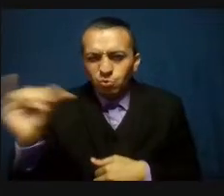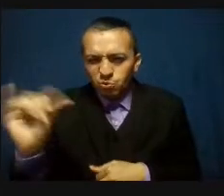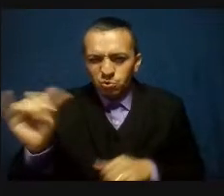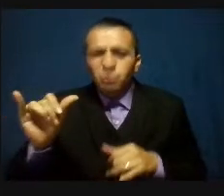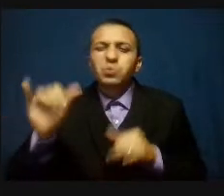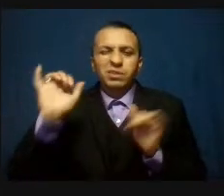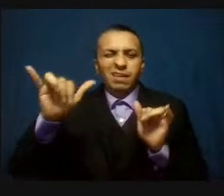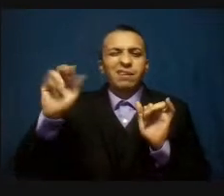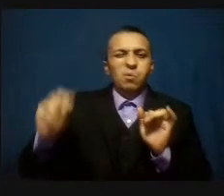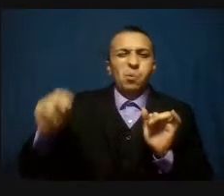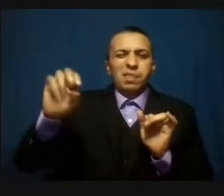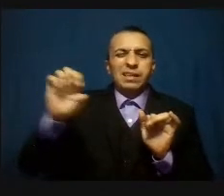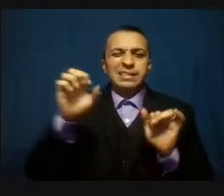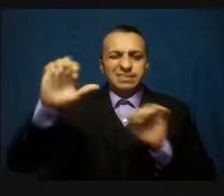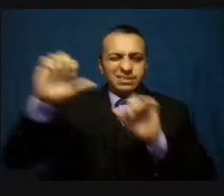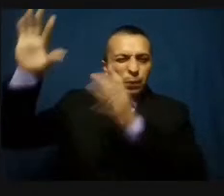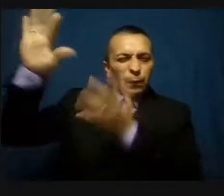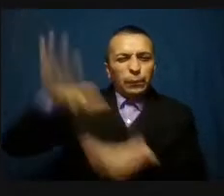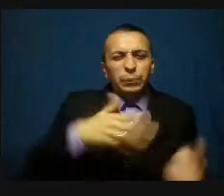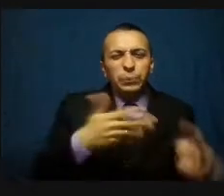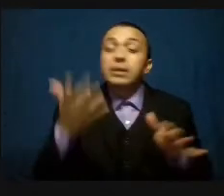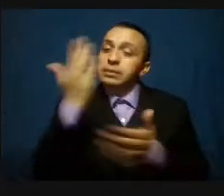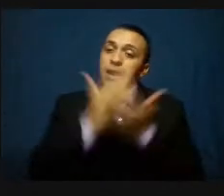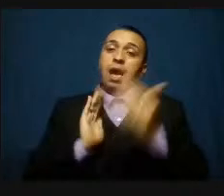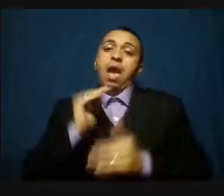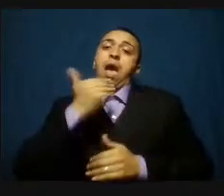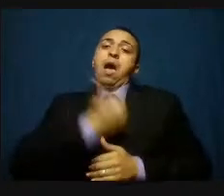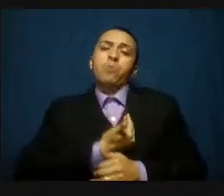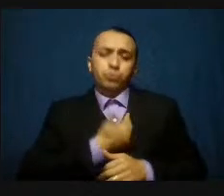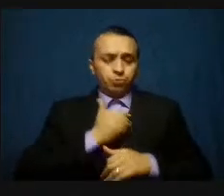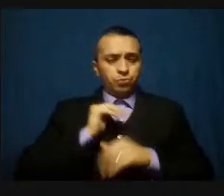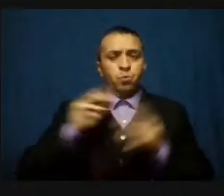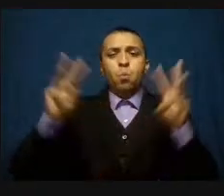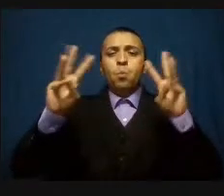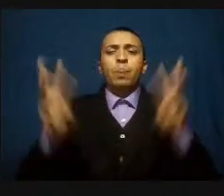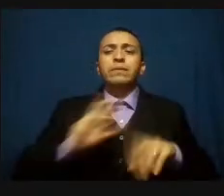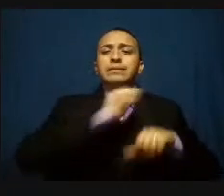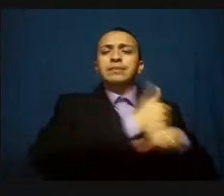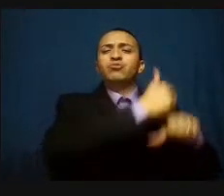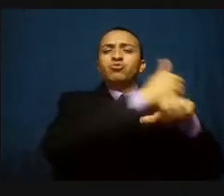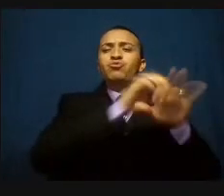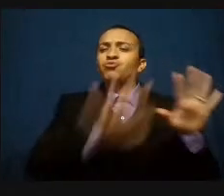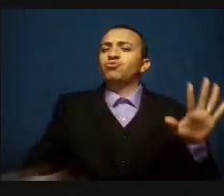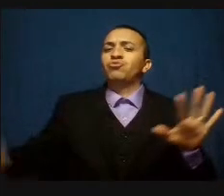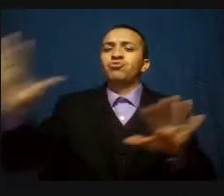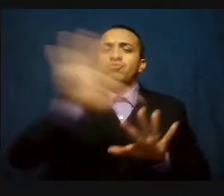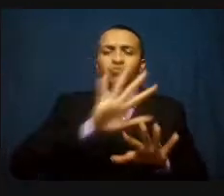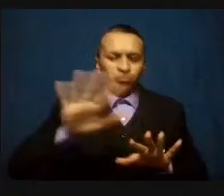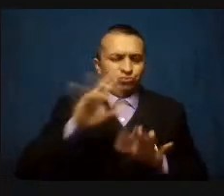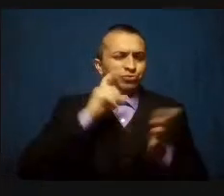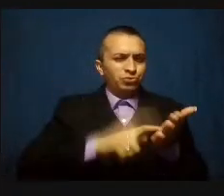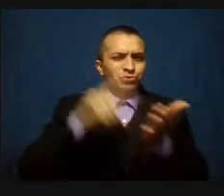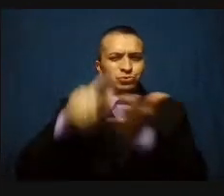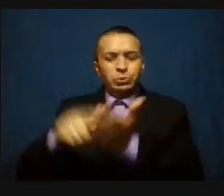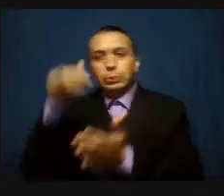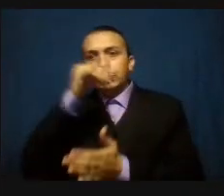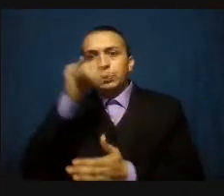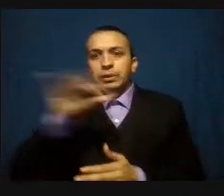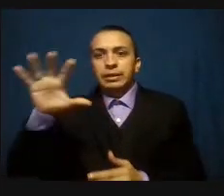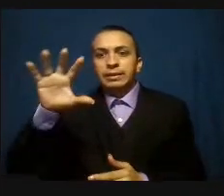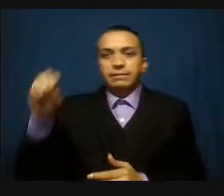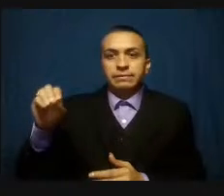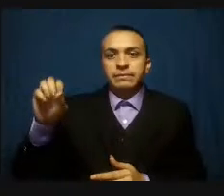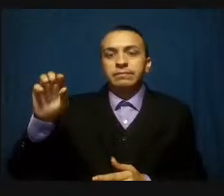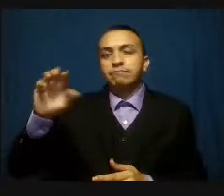In fact, some of our weather stations across the across our fire had wind gusts of 40 to 50 miles an hour that